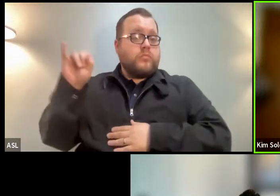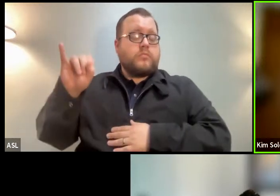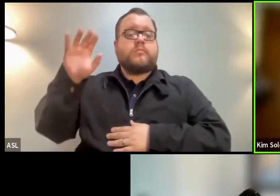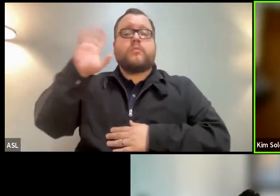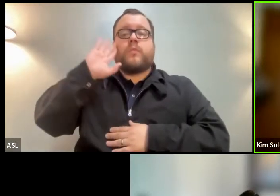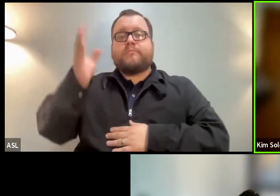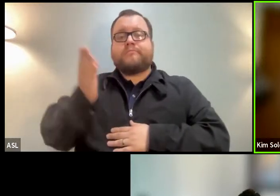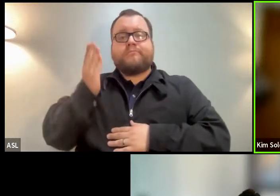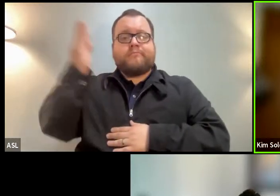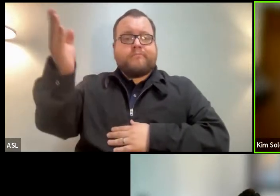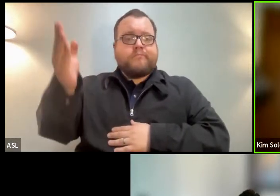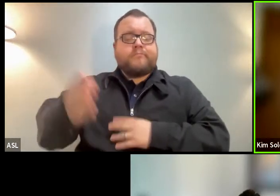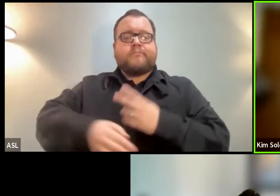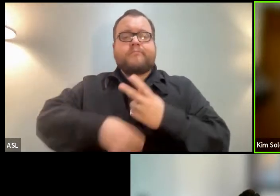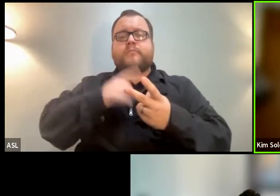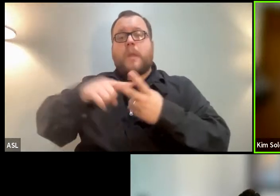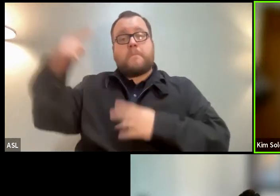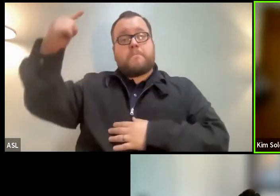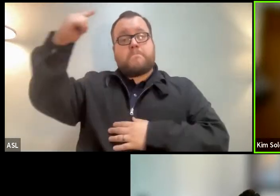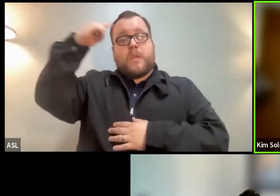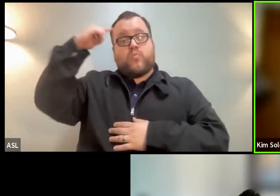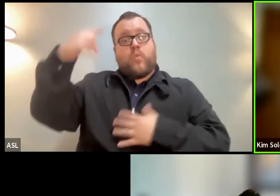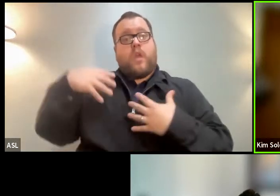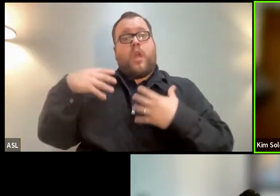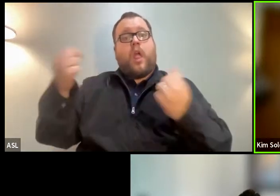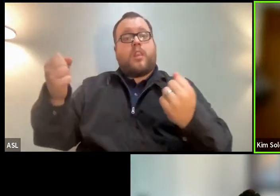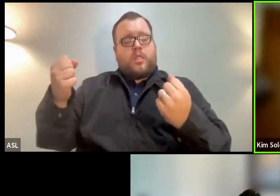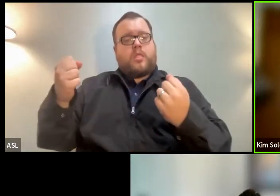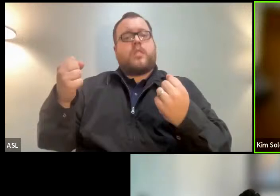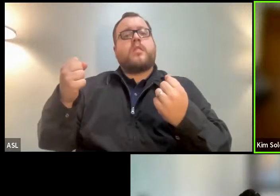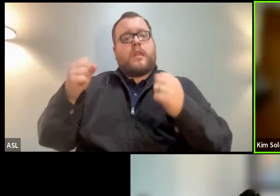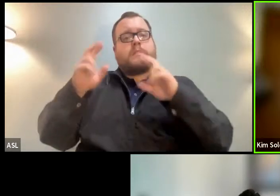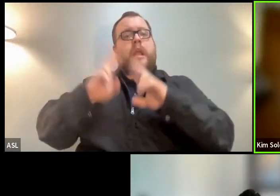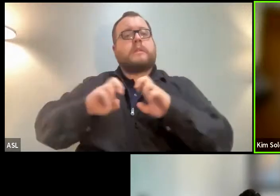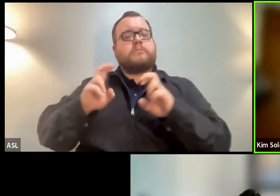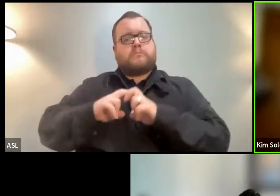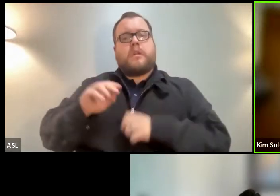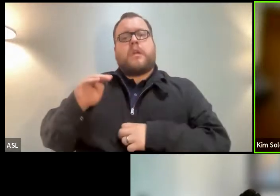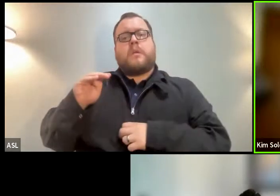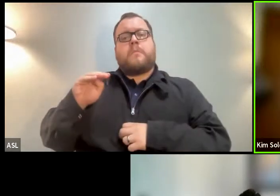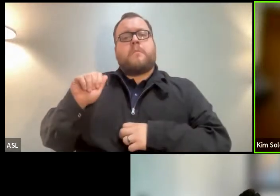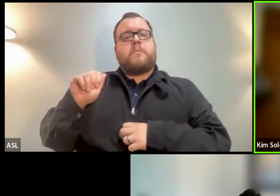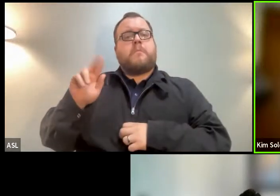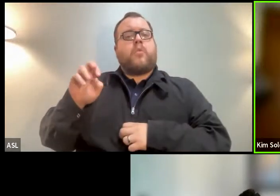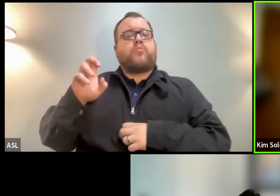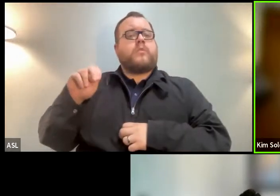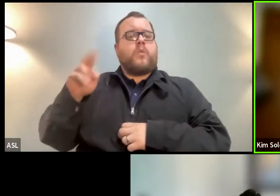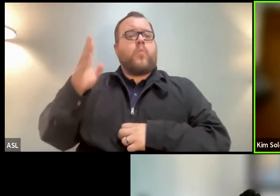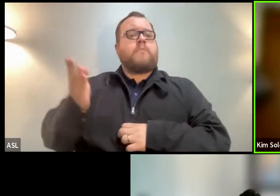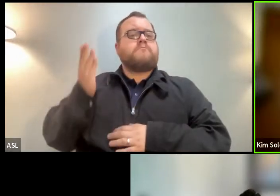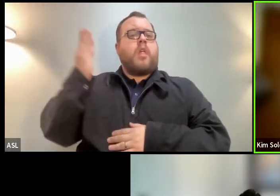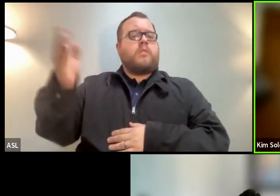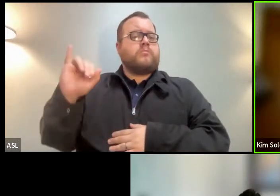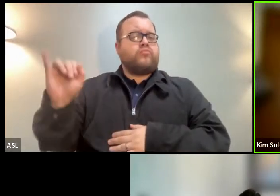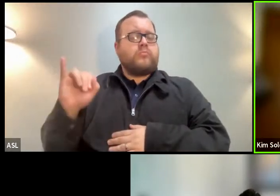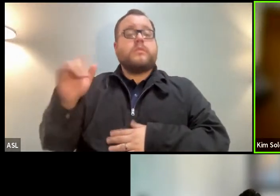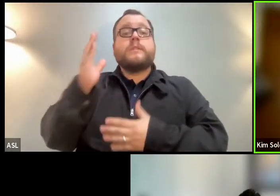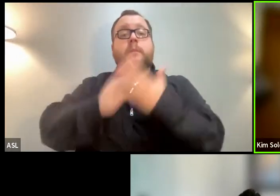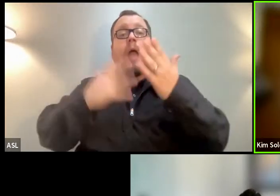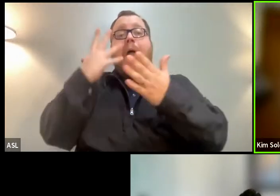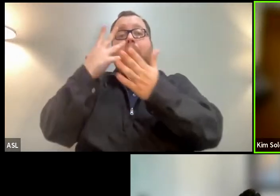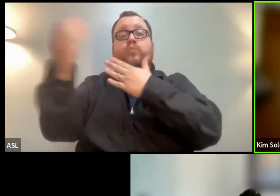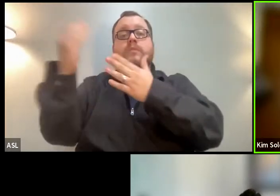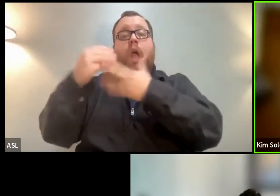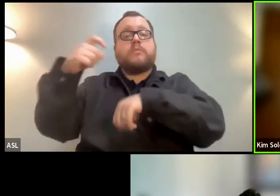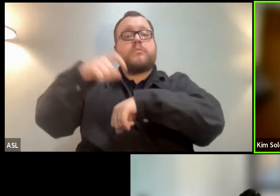Maureen bills a mental health assessment. And some of our outside time has been the